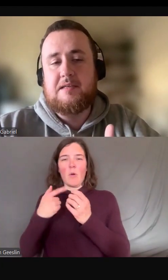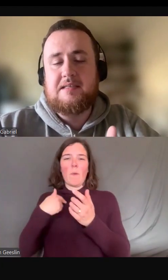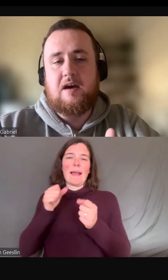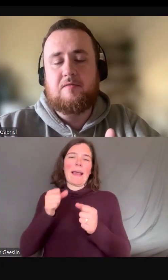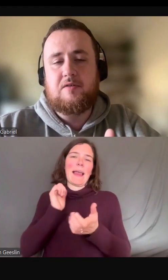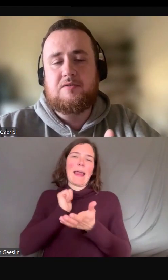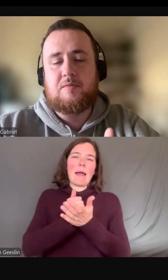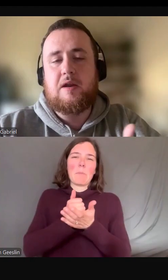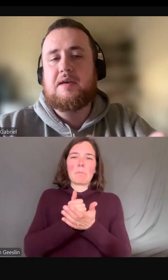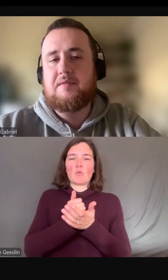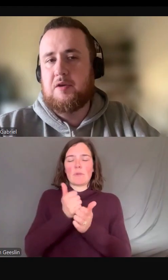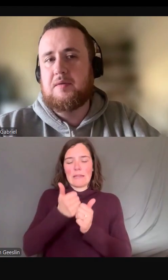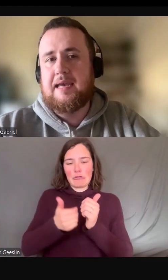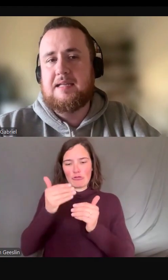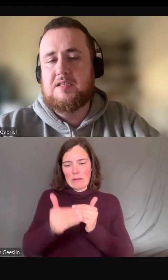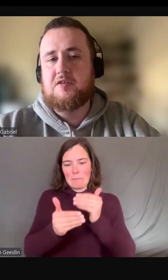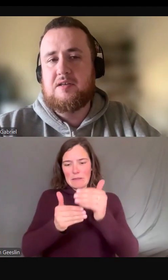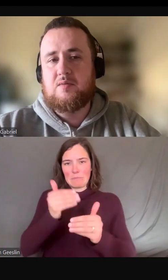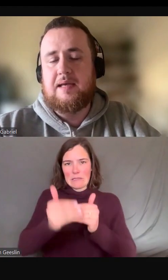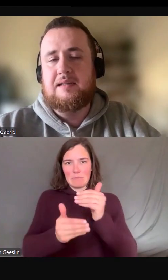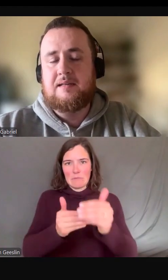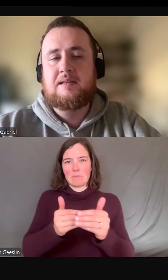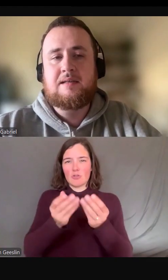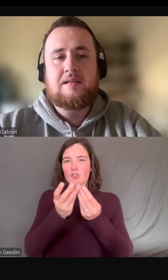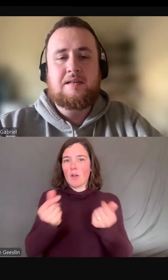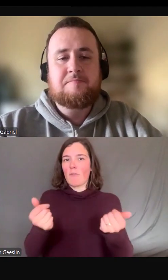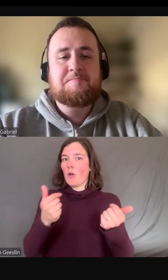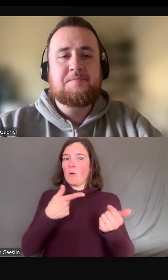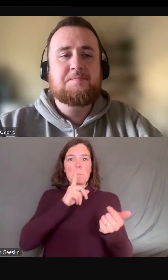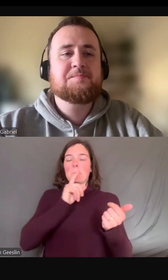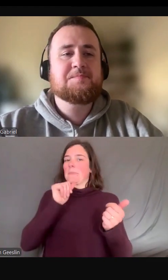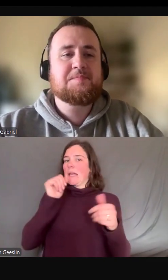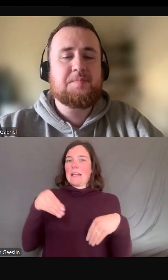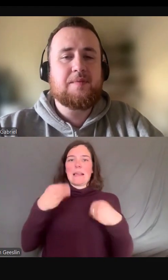to solve those without giving you the answer as well.